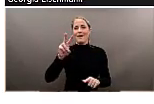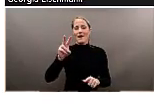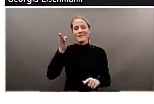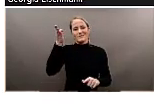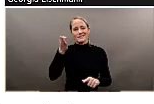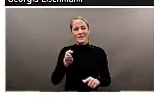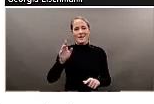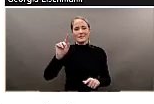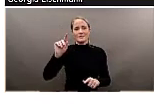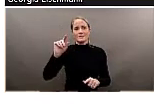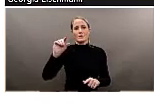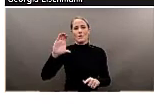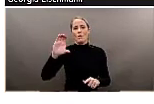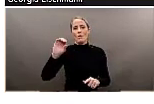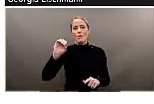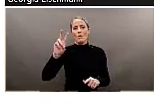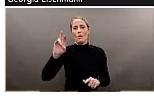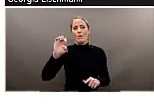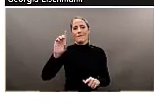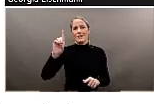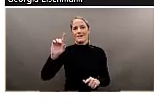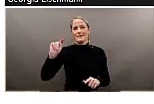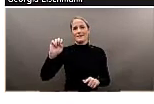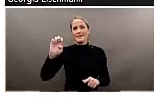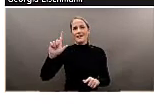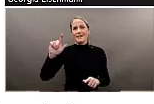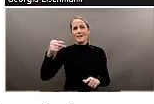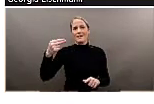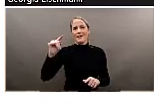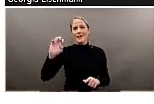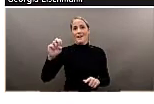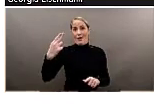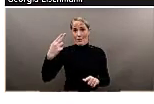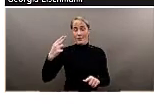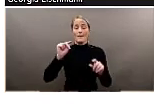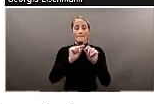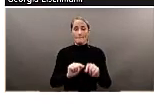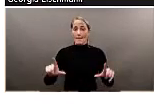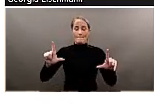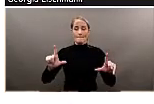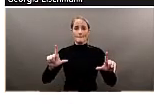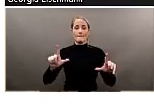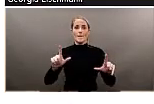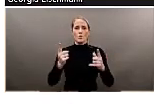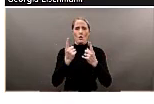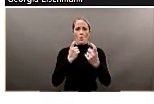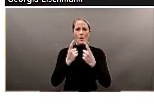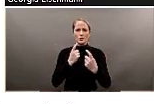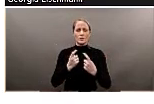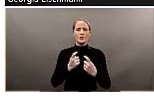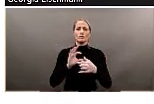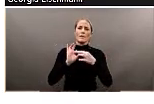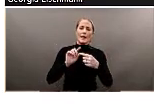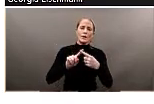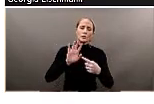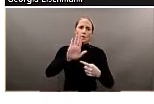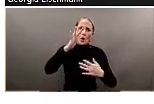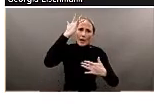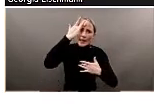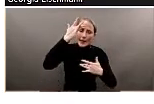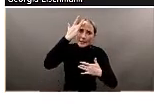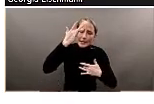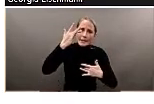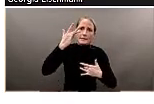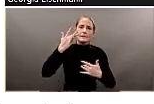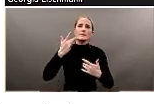at mass.gov/COVID telehealth. You will submit a few answers